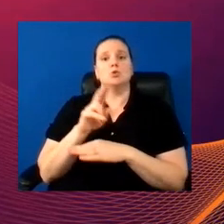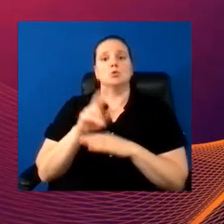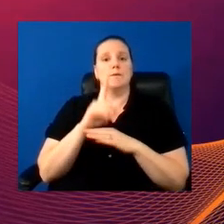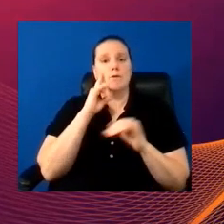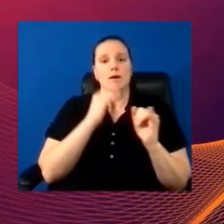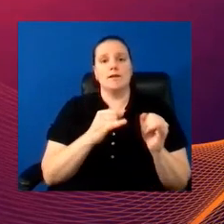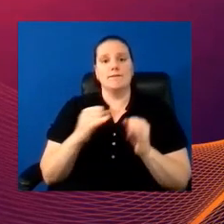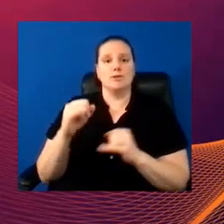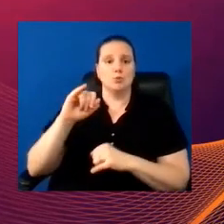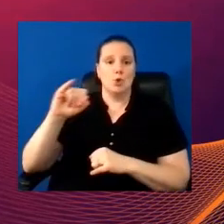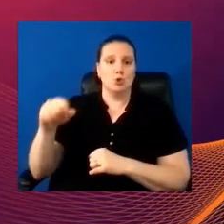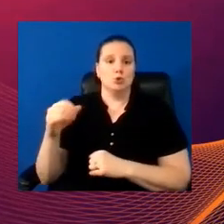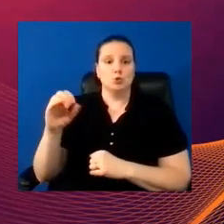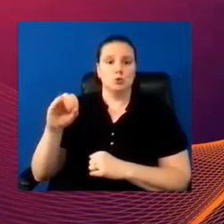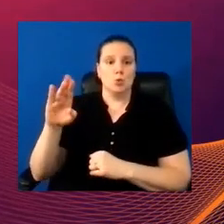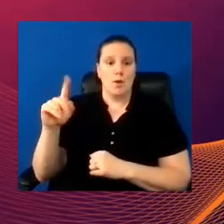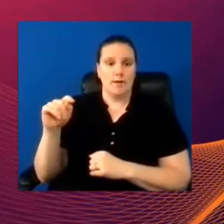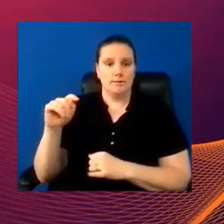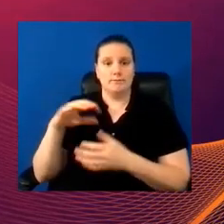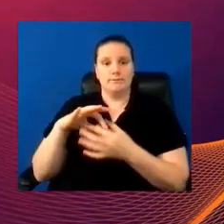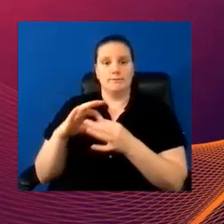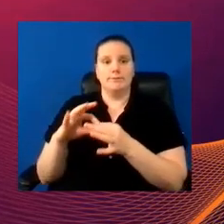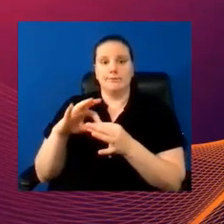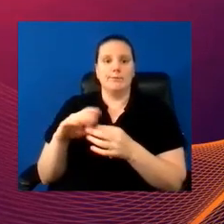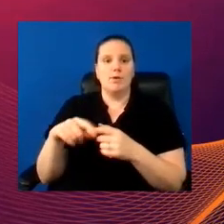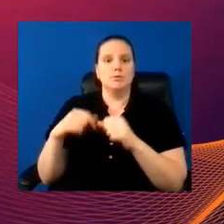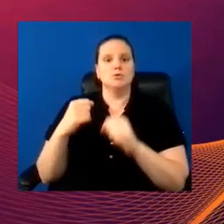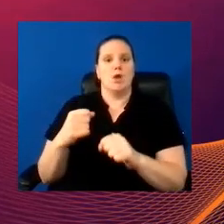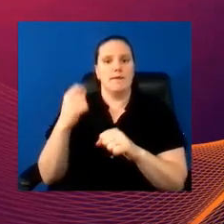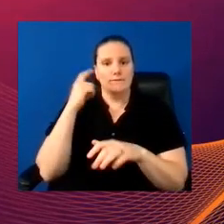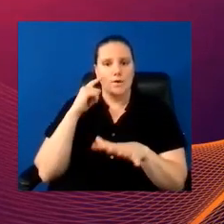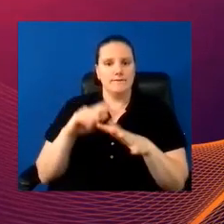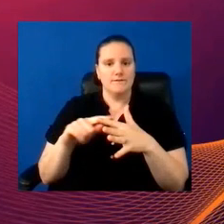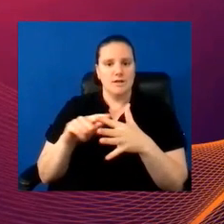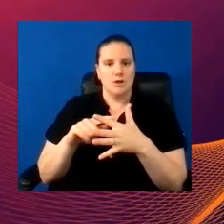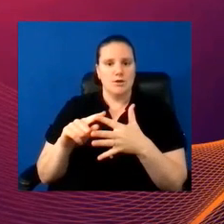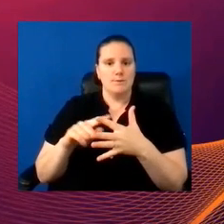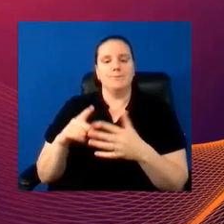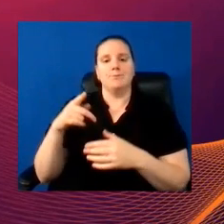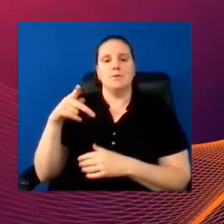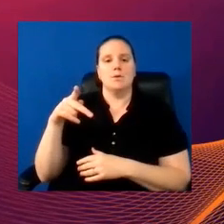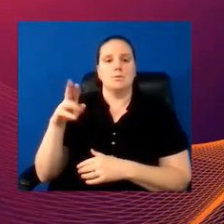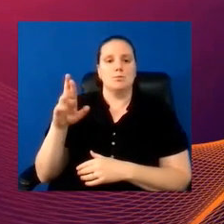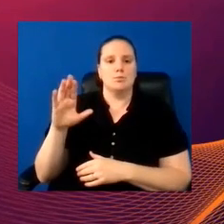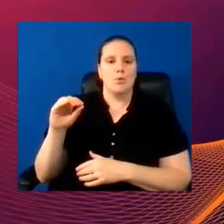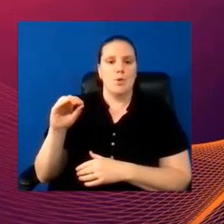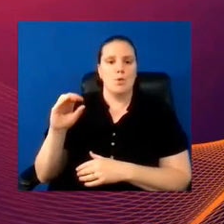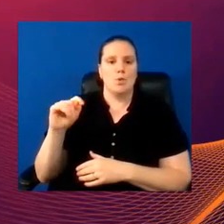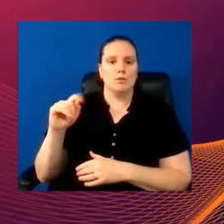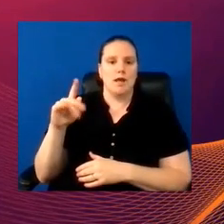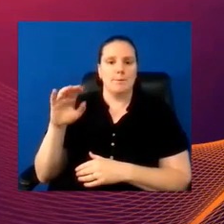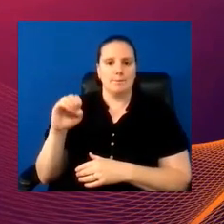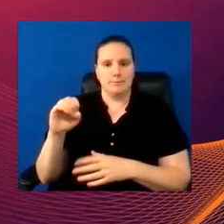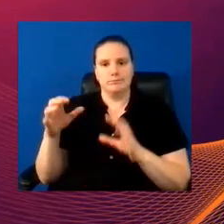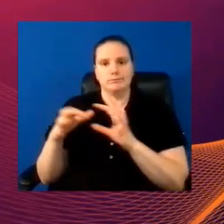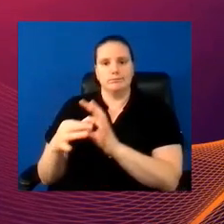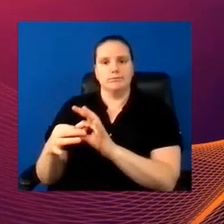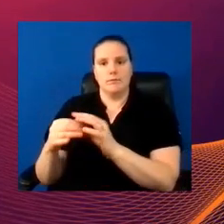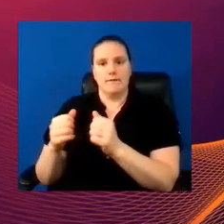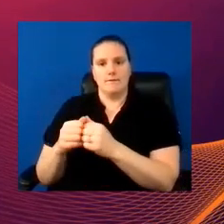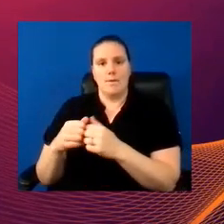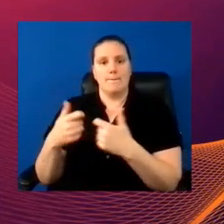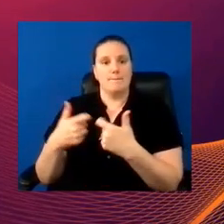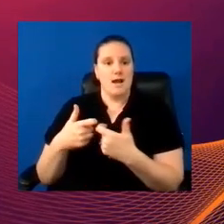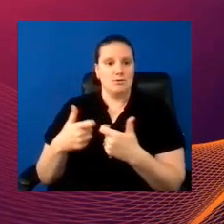individual joints to a solid piece for the finger. My prototype is also connected to a pneumatic valve that is connected to a 12-volt